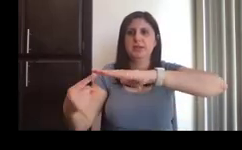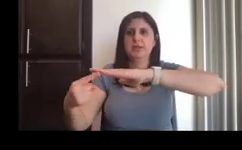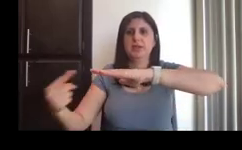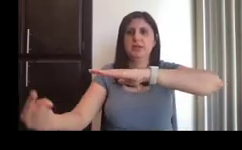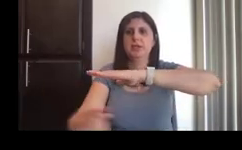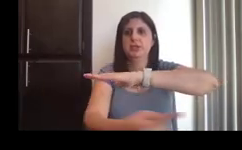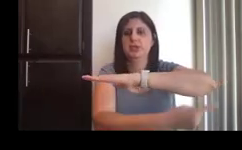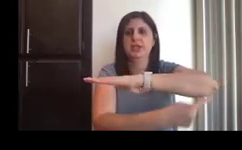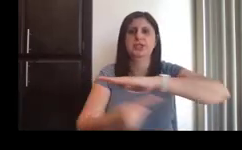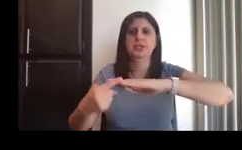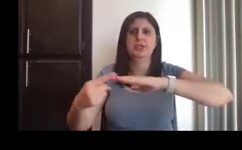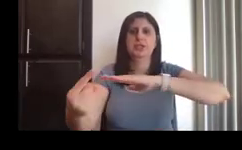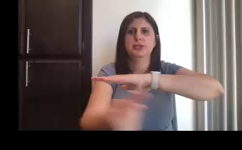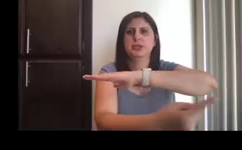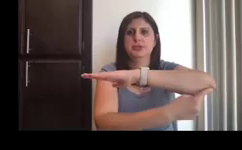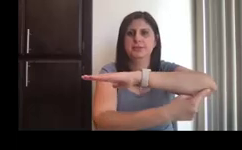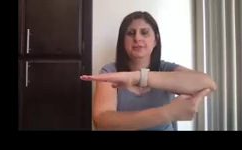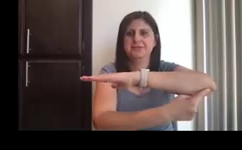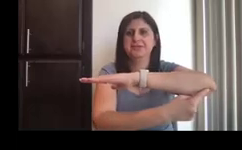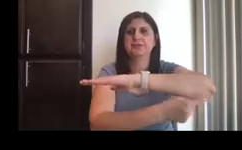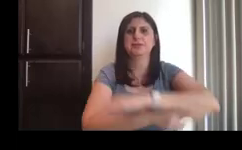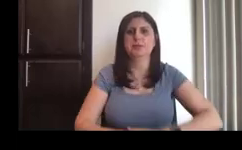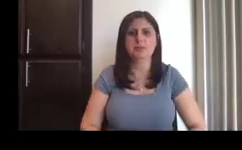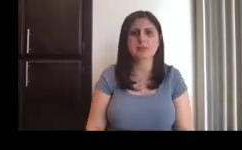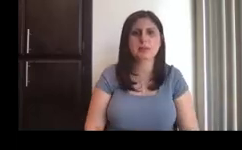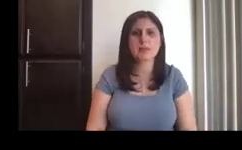elbow. Trash.